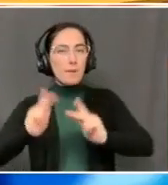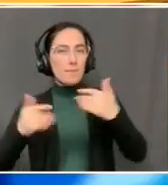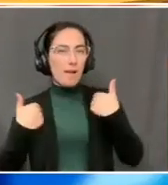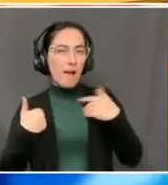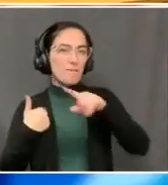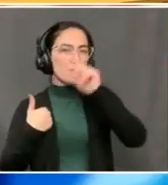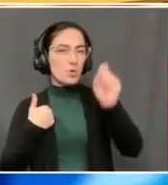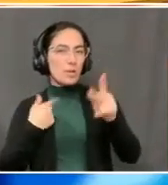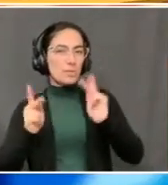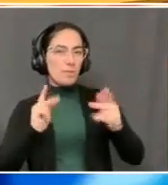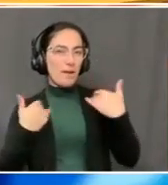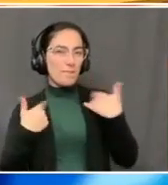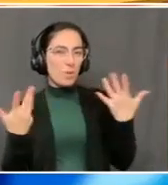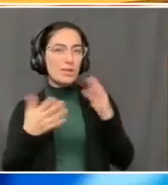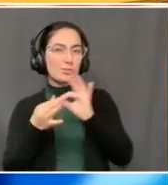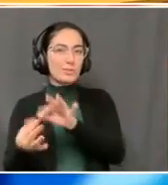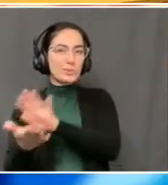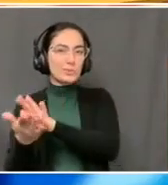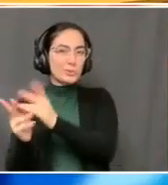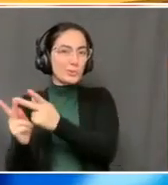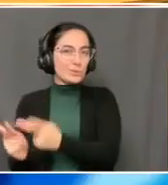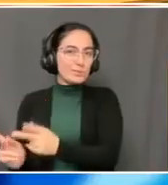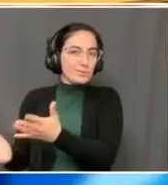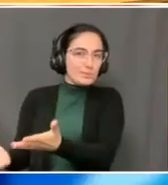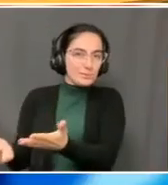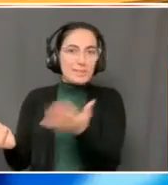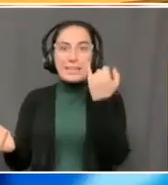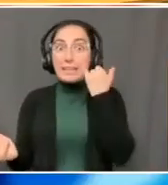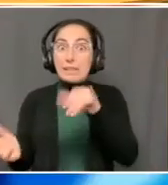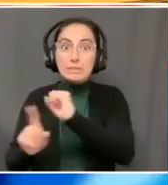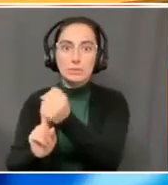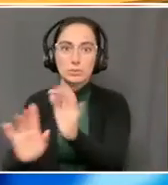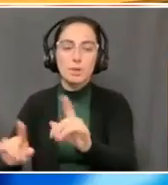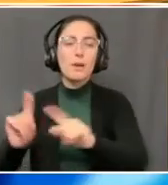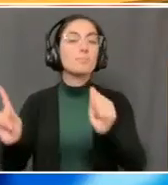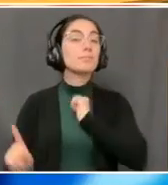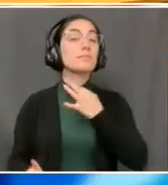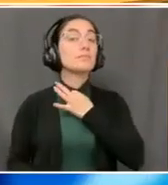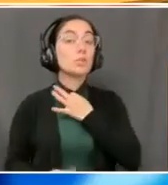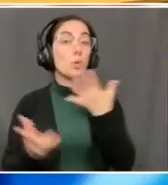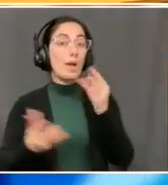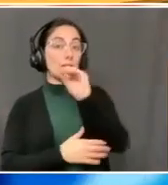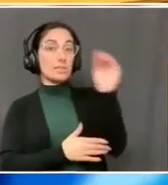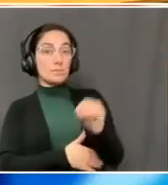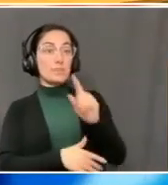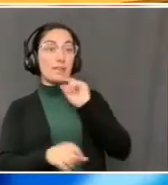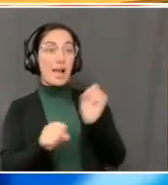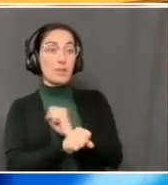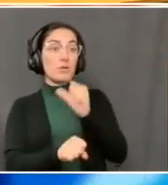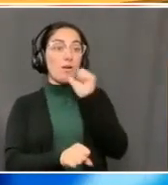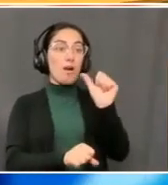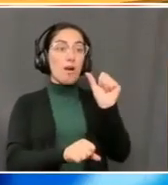have are really at the school site. Like what So I am curious what the percentage of the labor cost is.